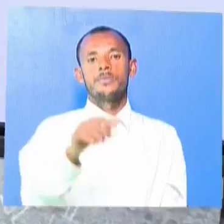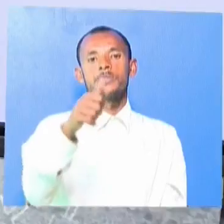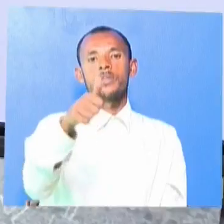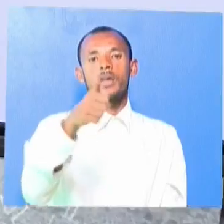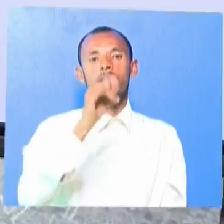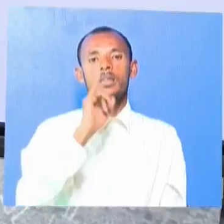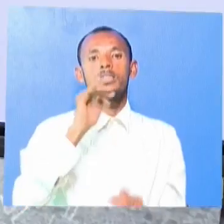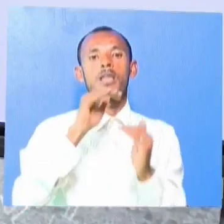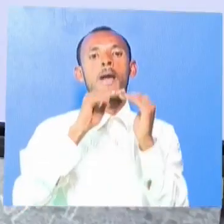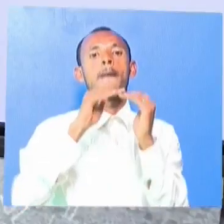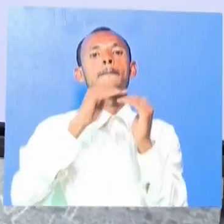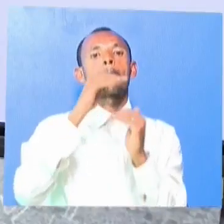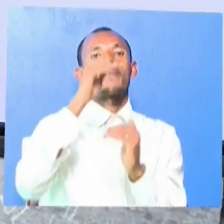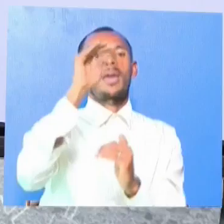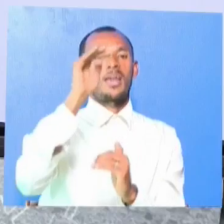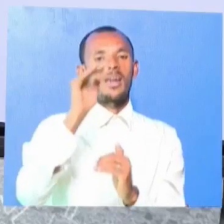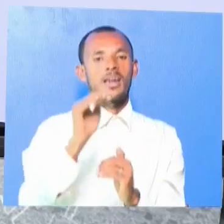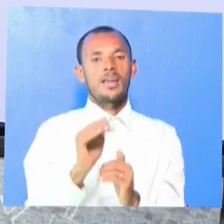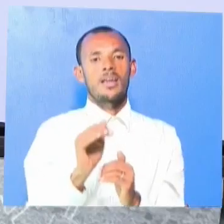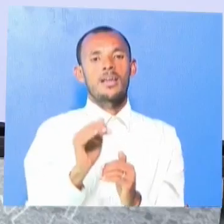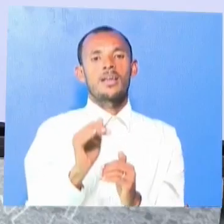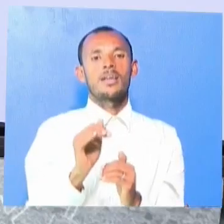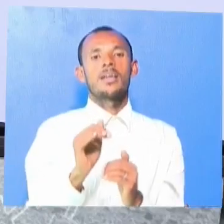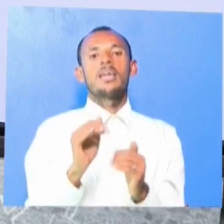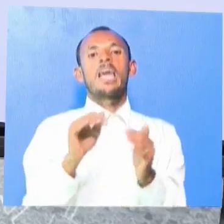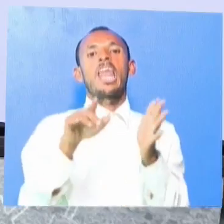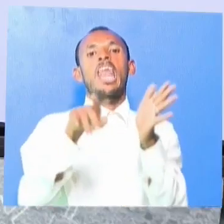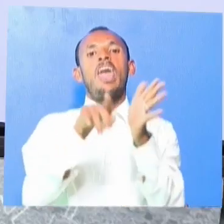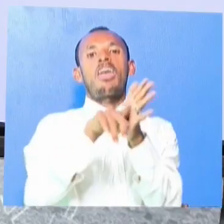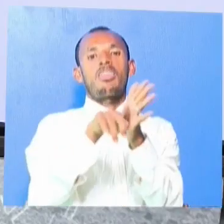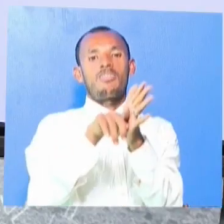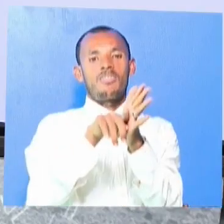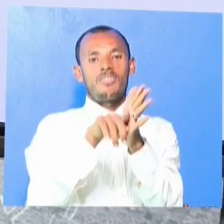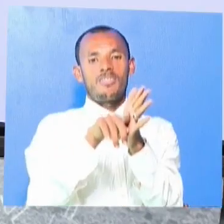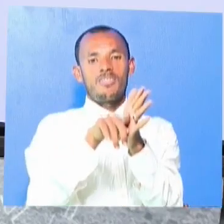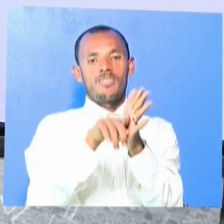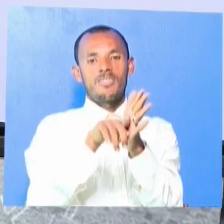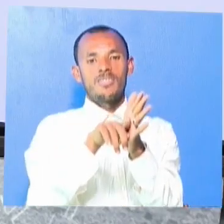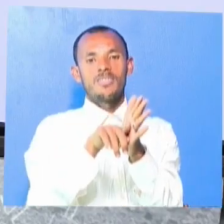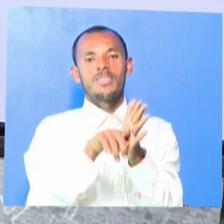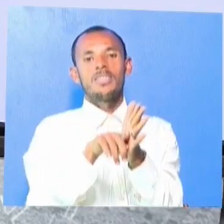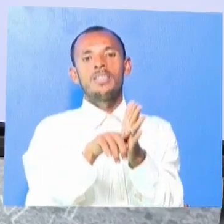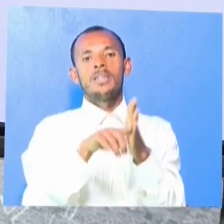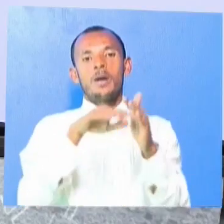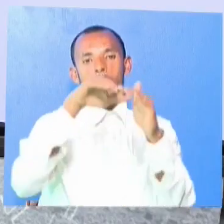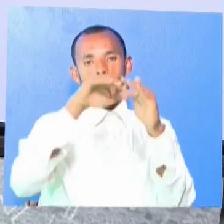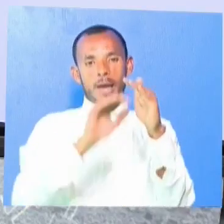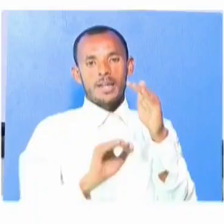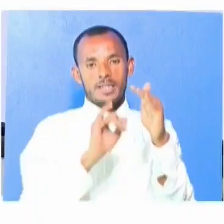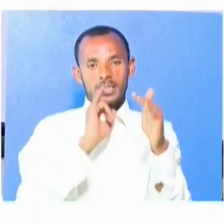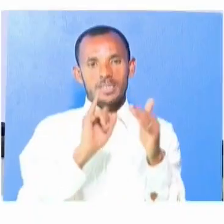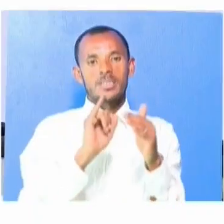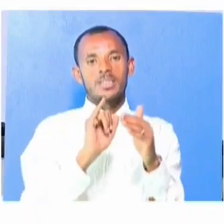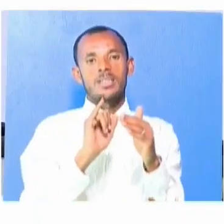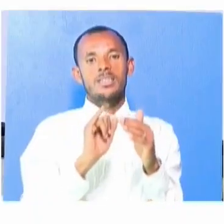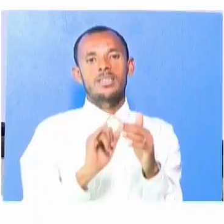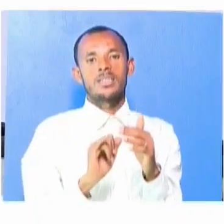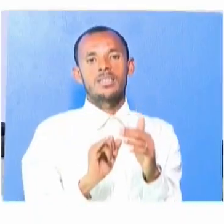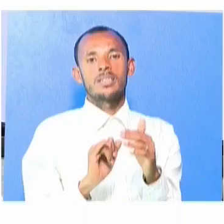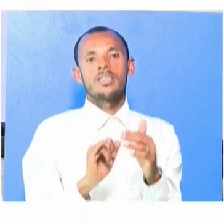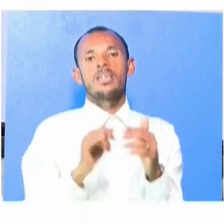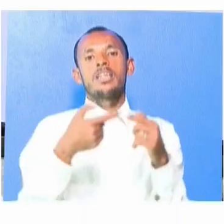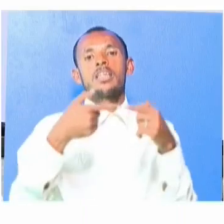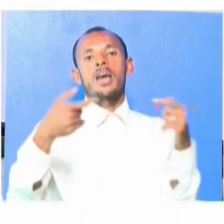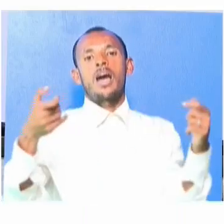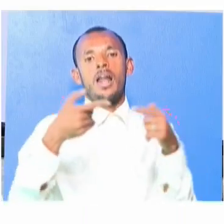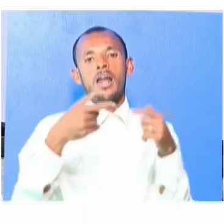bigger. So in the negative form, minus 10 becomes less. So here, 10